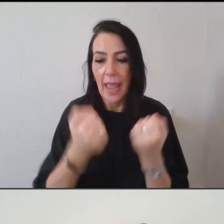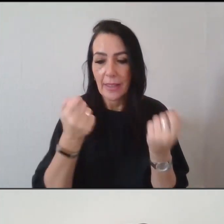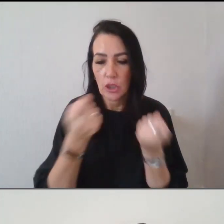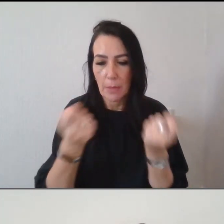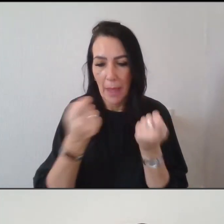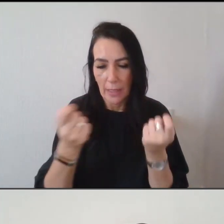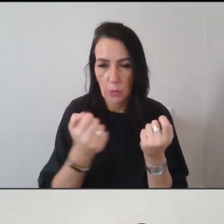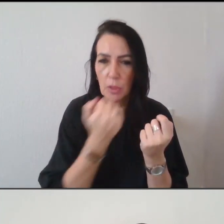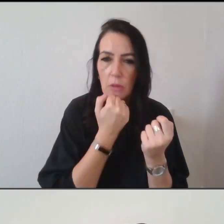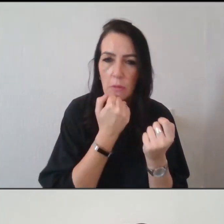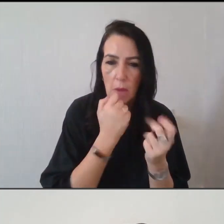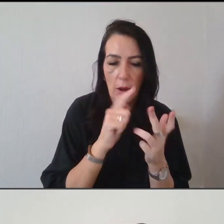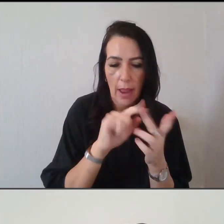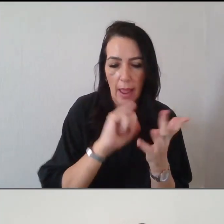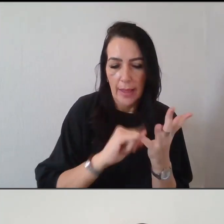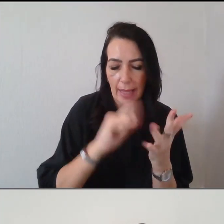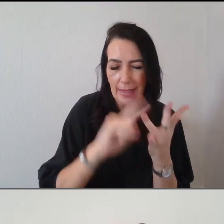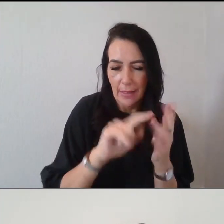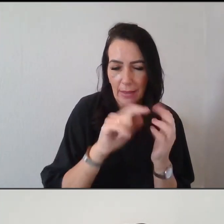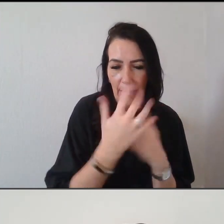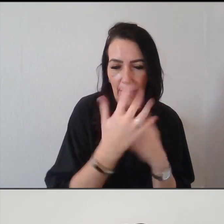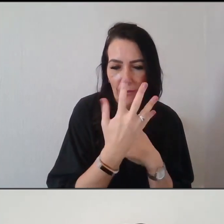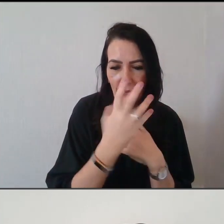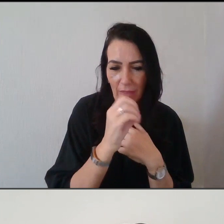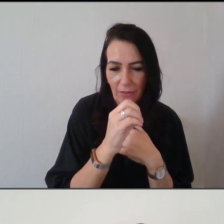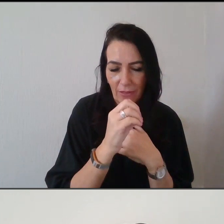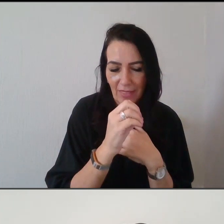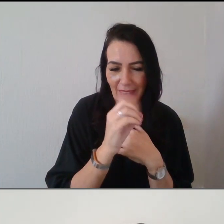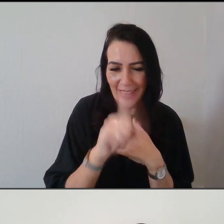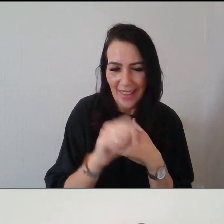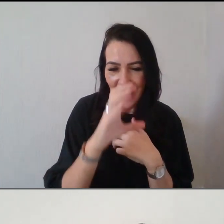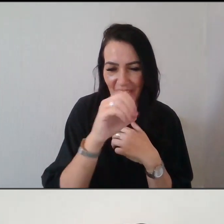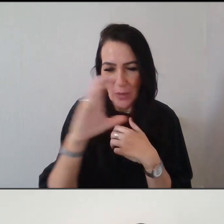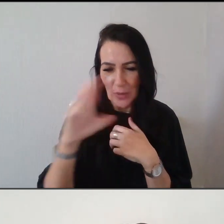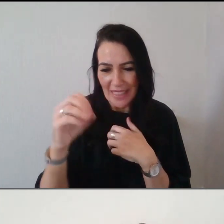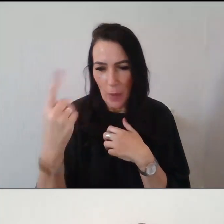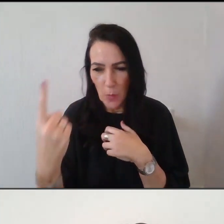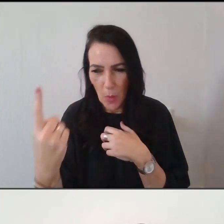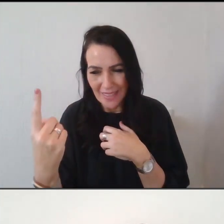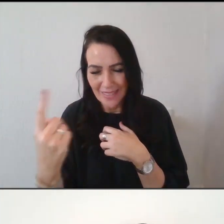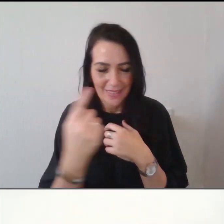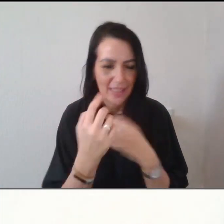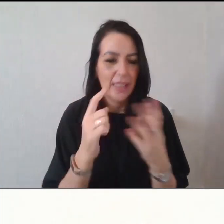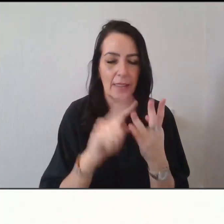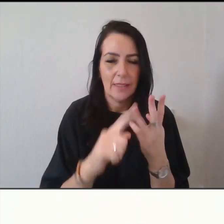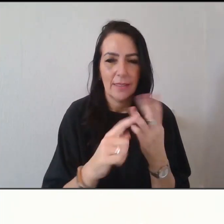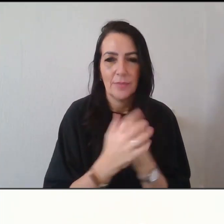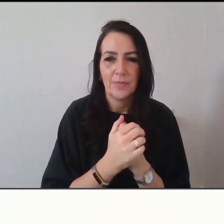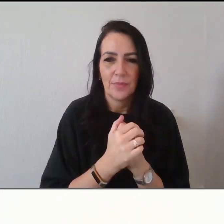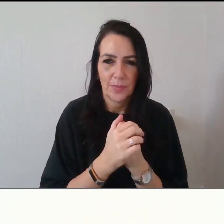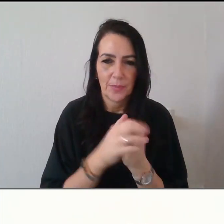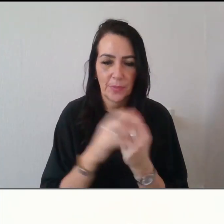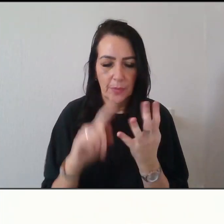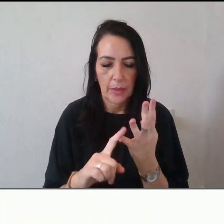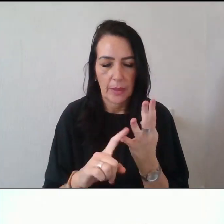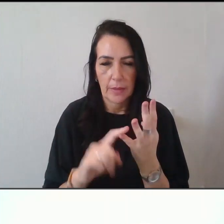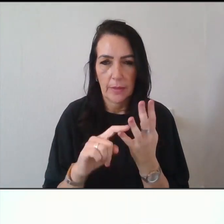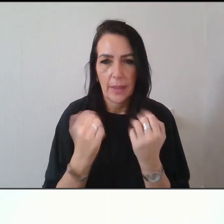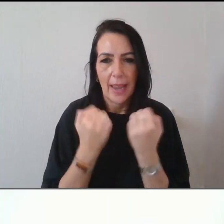which is 50,001. There's so many zeros, I always forget what they are. 50001. That's